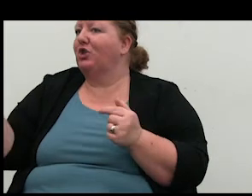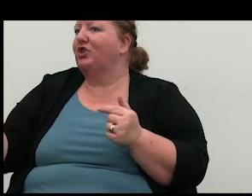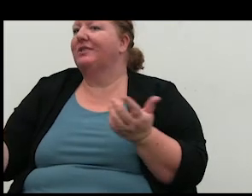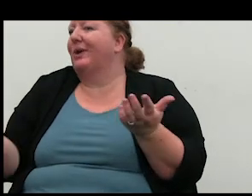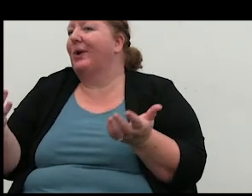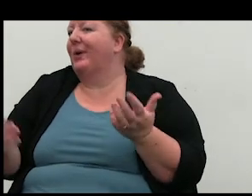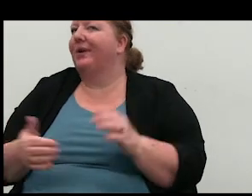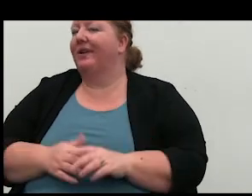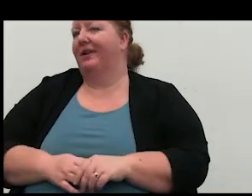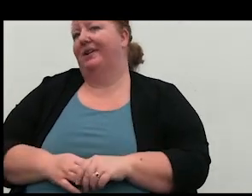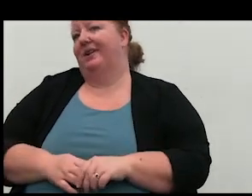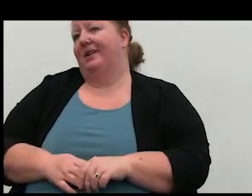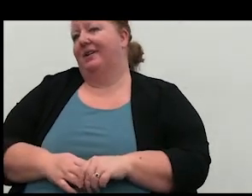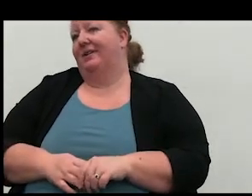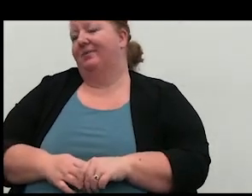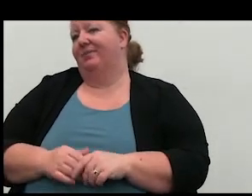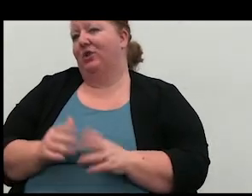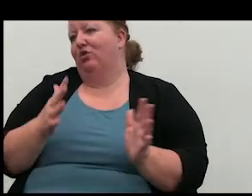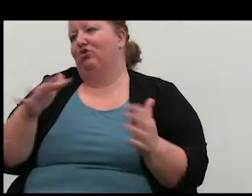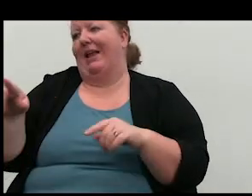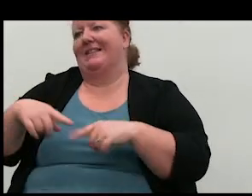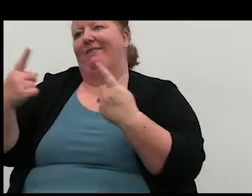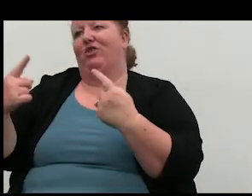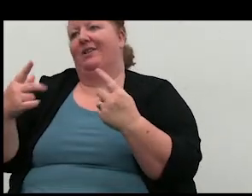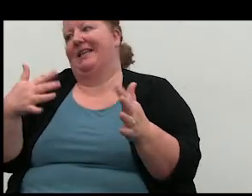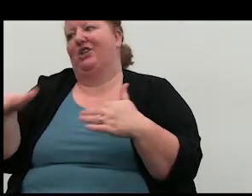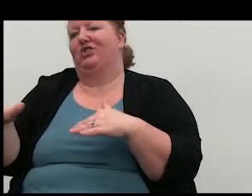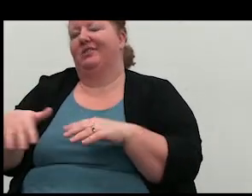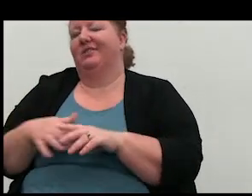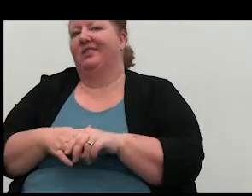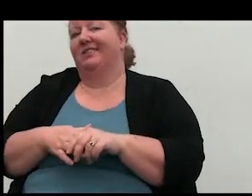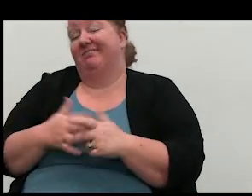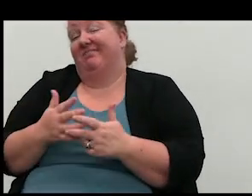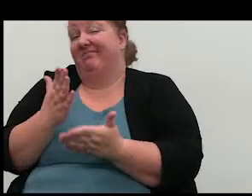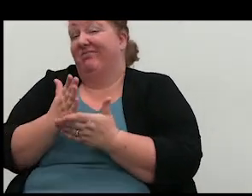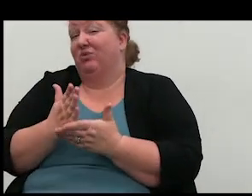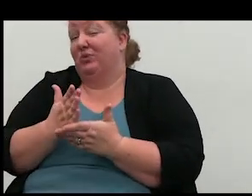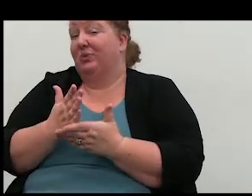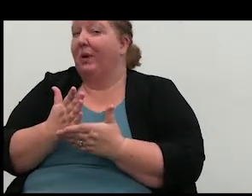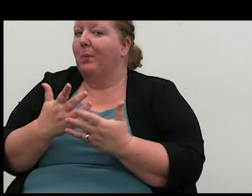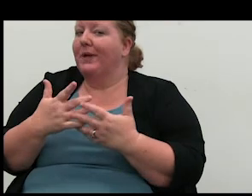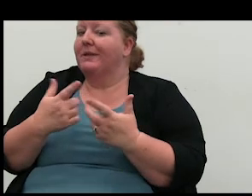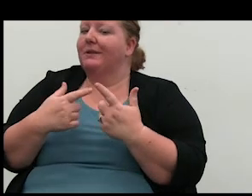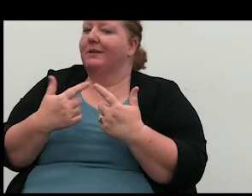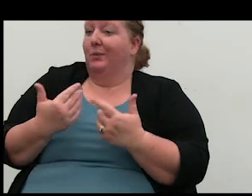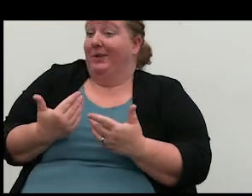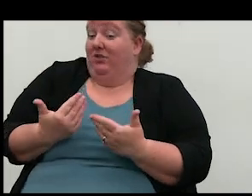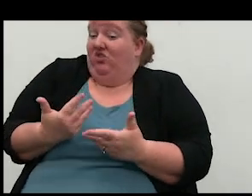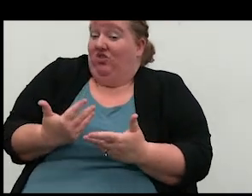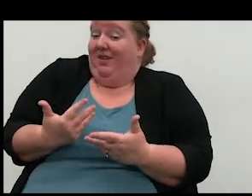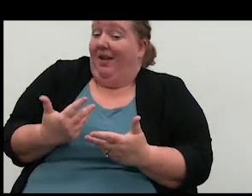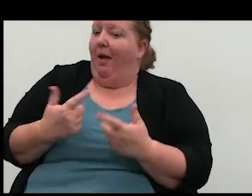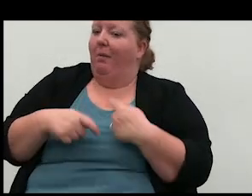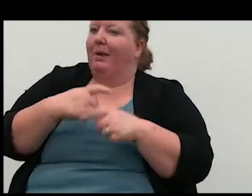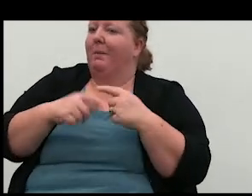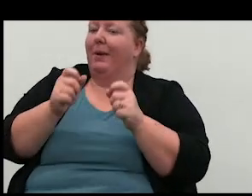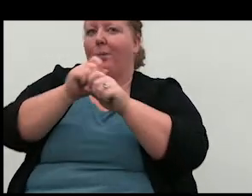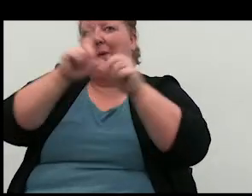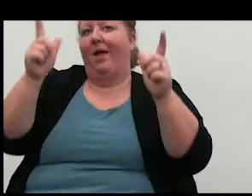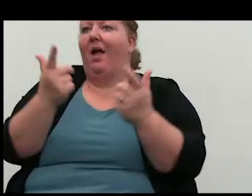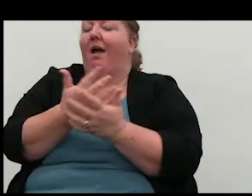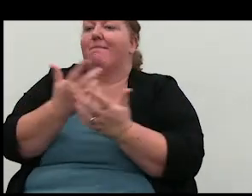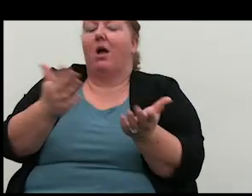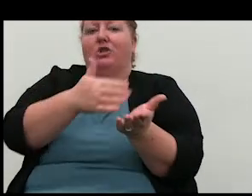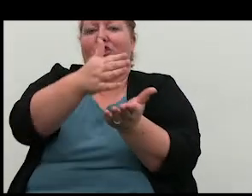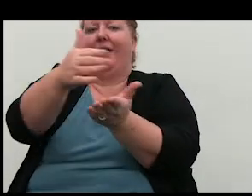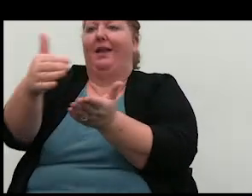well, that they're being attracted to different kind of attention. I think that's definitely true, and I think again we're only just becoming aware of how much data is